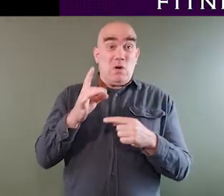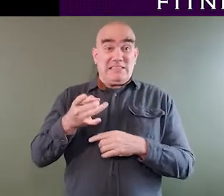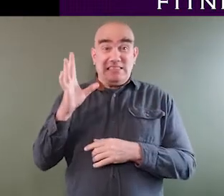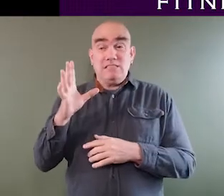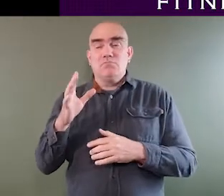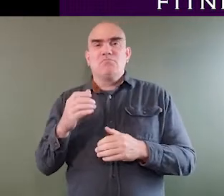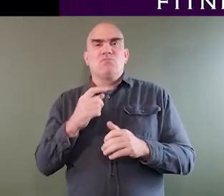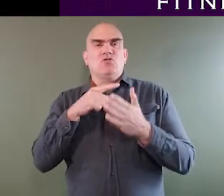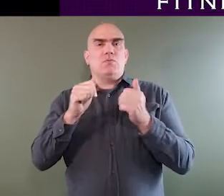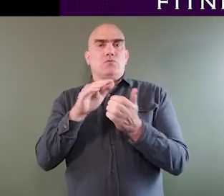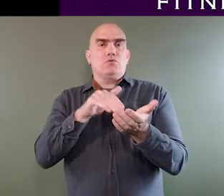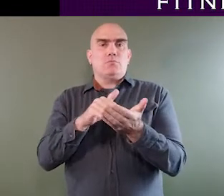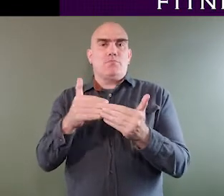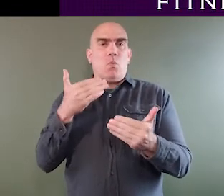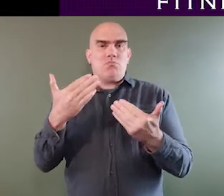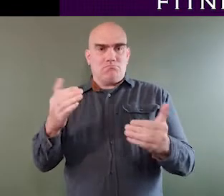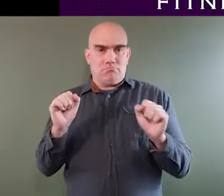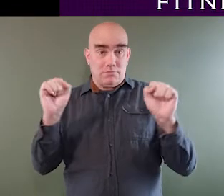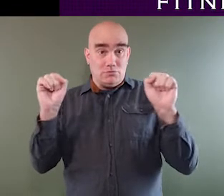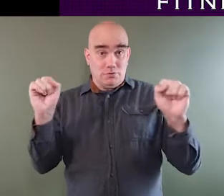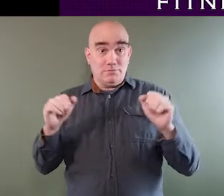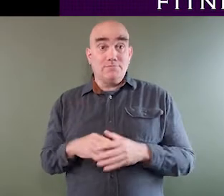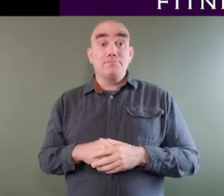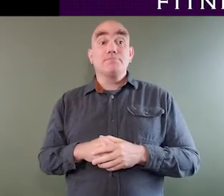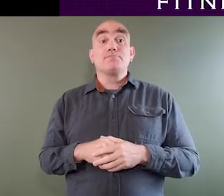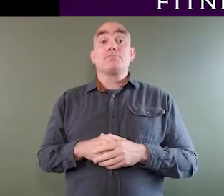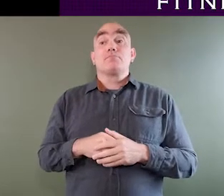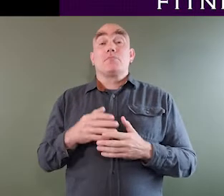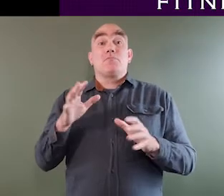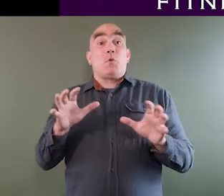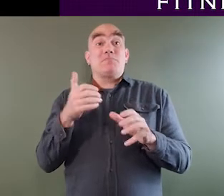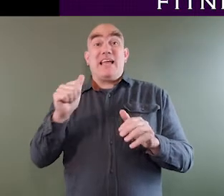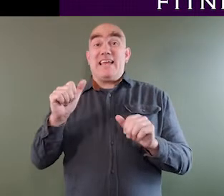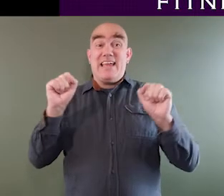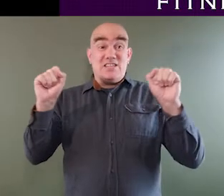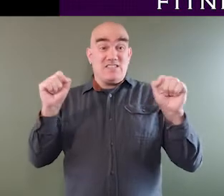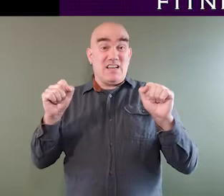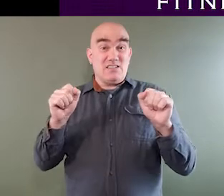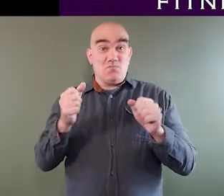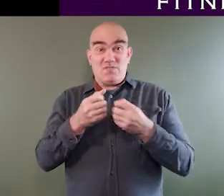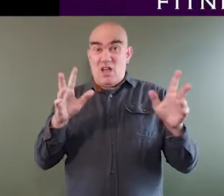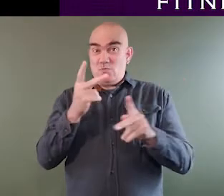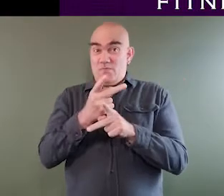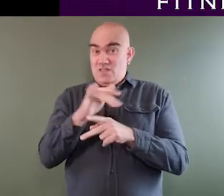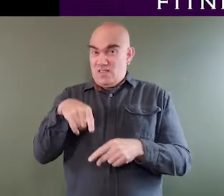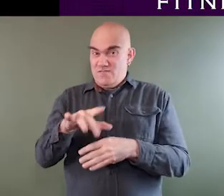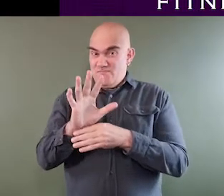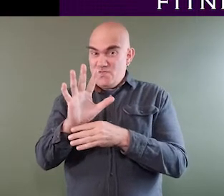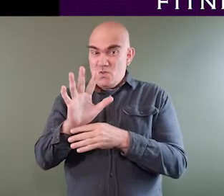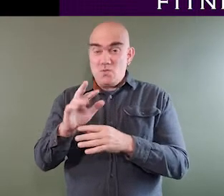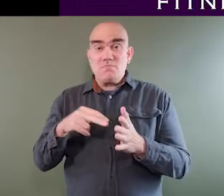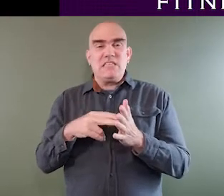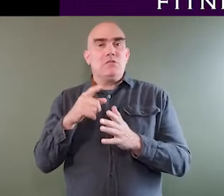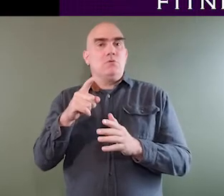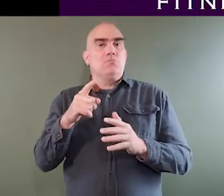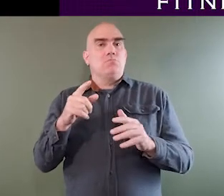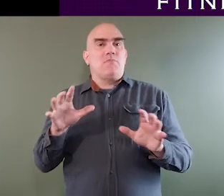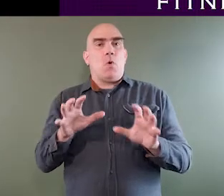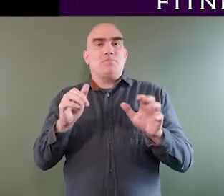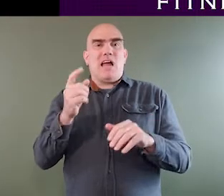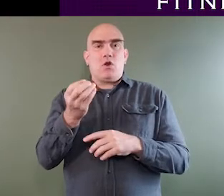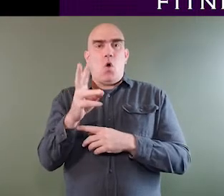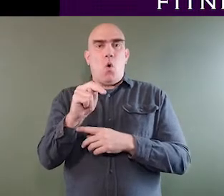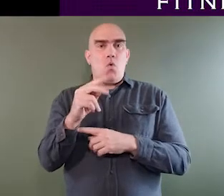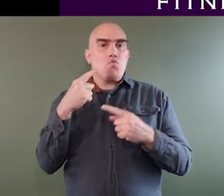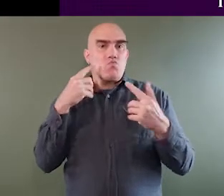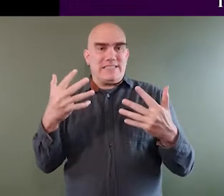check your health with your doctor before exercising. By performing any fitness exercises without supervision, like with this video, you are performing them at your